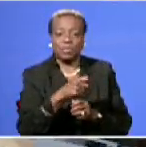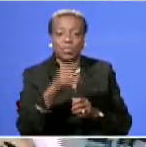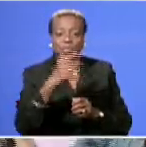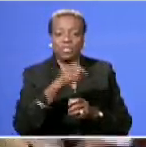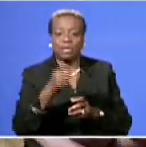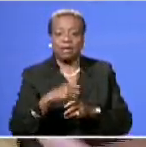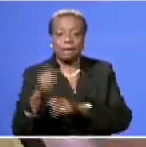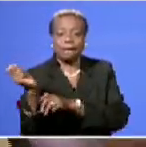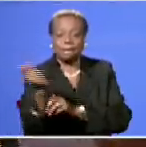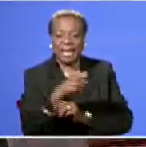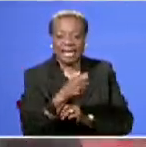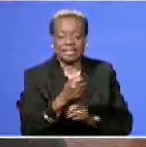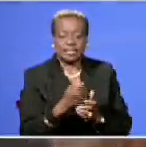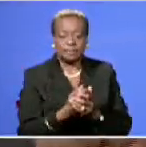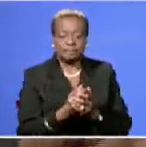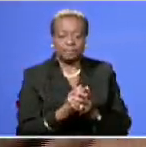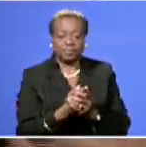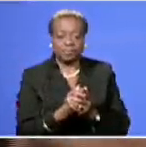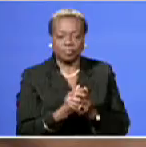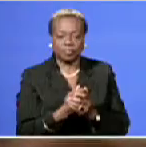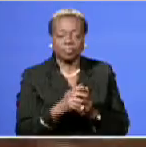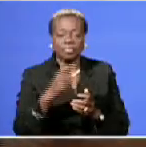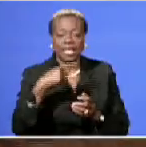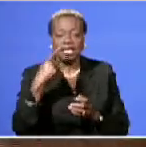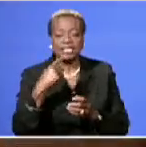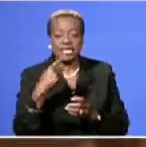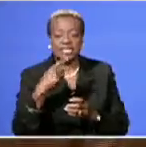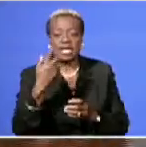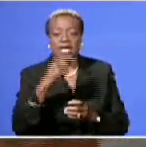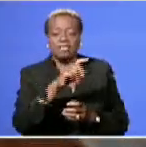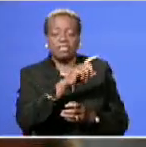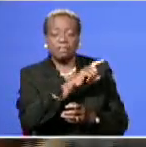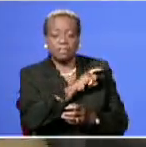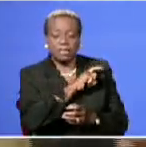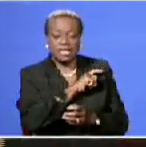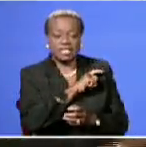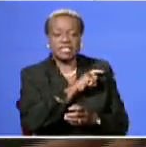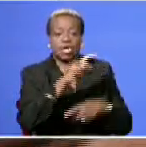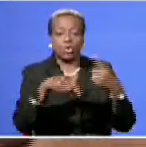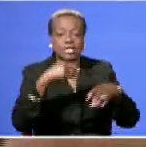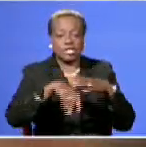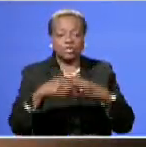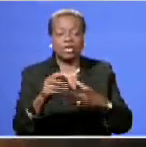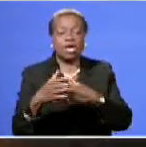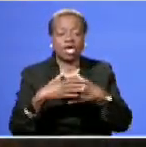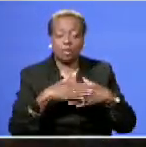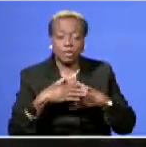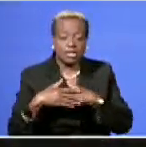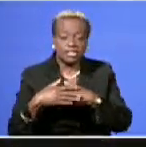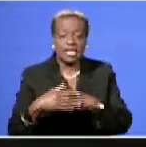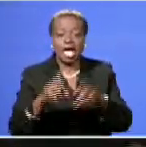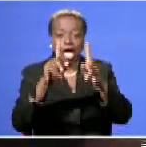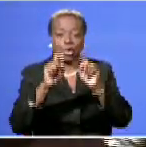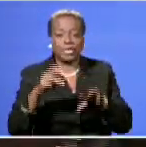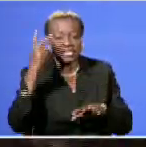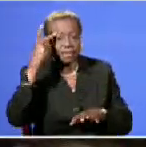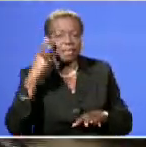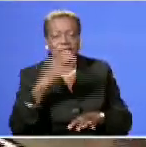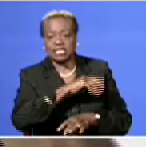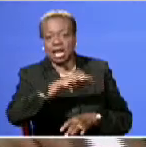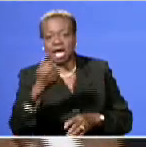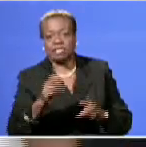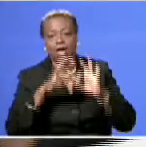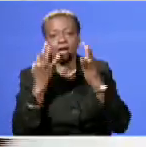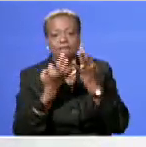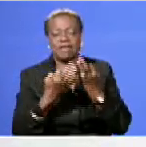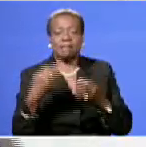200 officers in the last 2 years, and the police force has a team that goes into the community where they question parents and other family